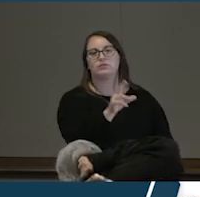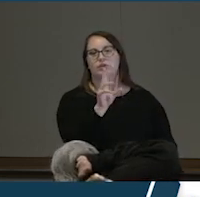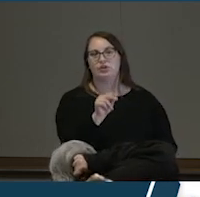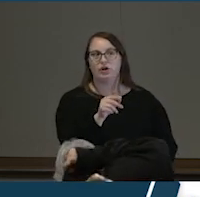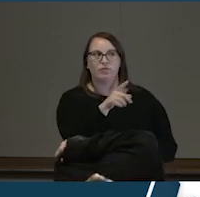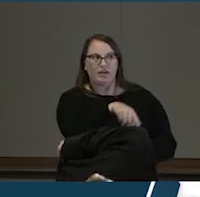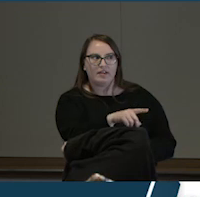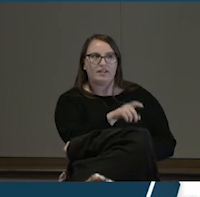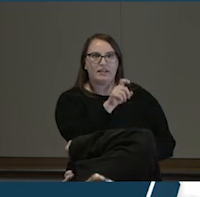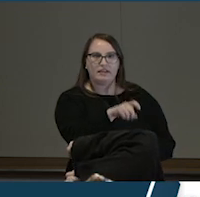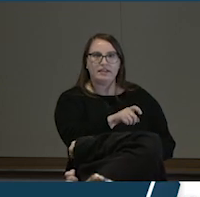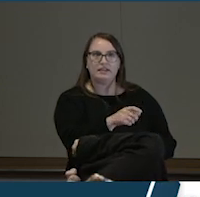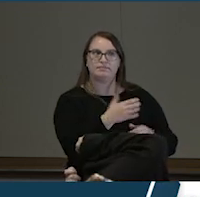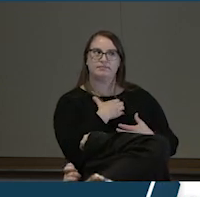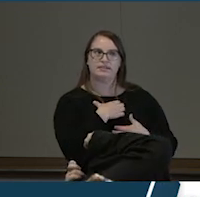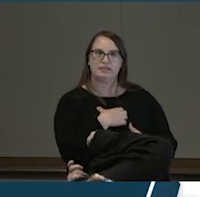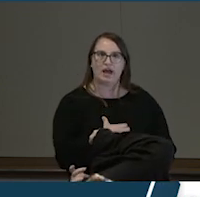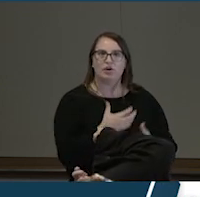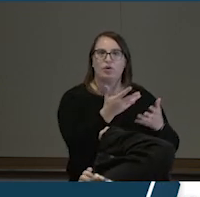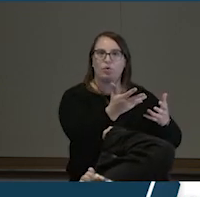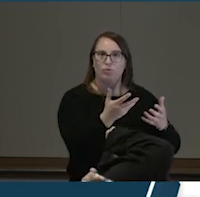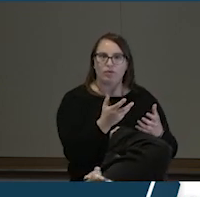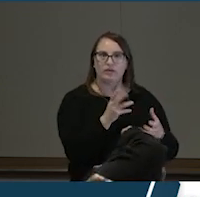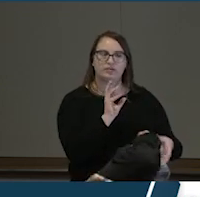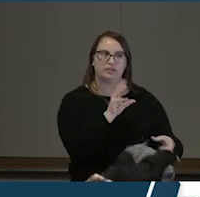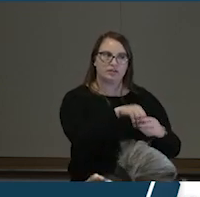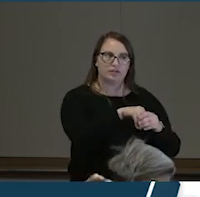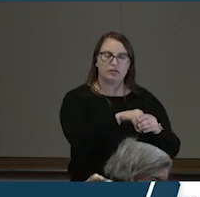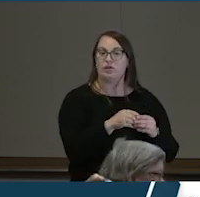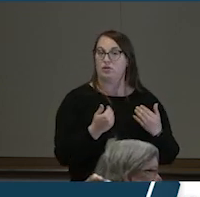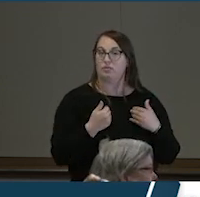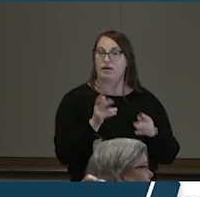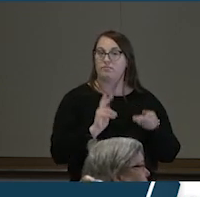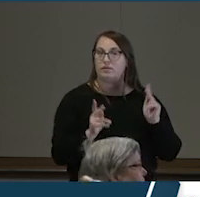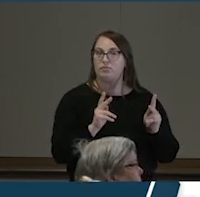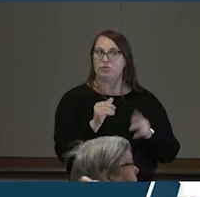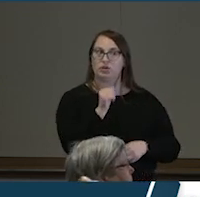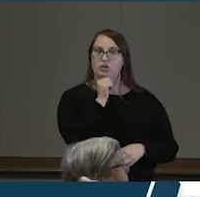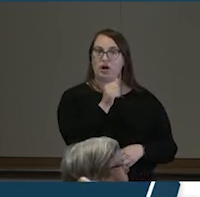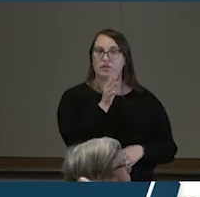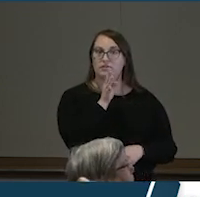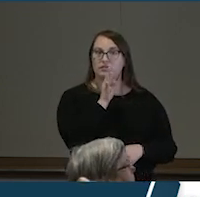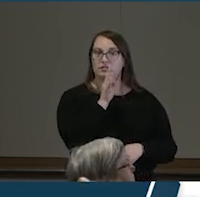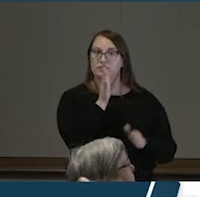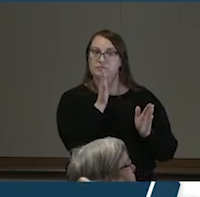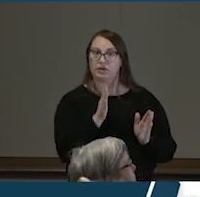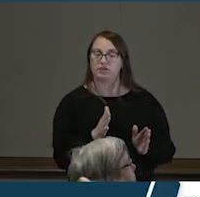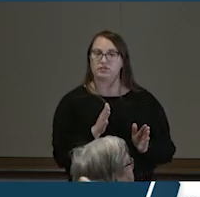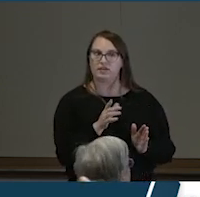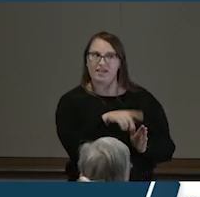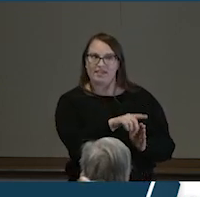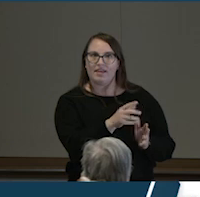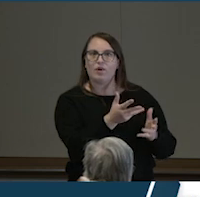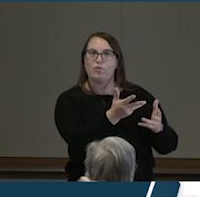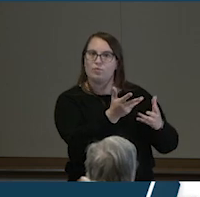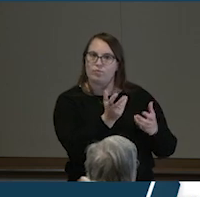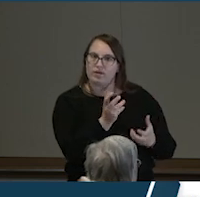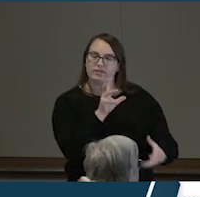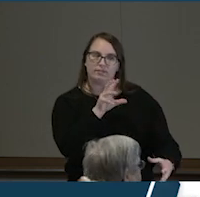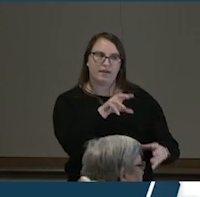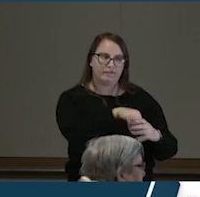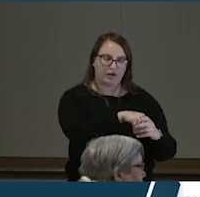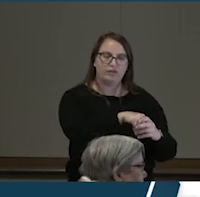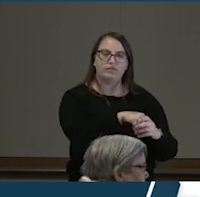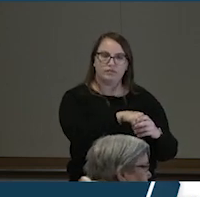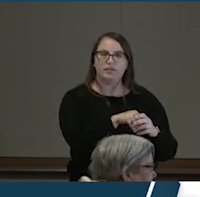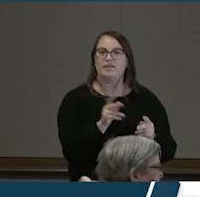to, and we have people come in that program who are non-speakers, but they want to be in it. Because people, and our